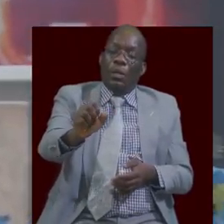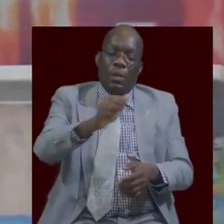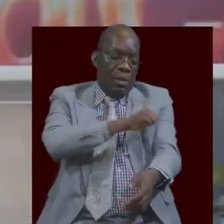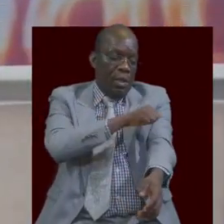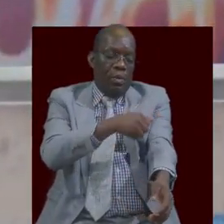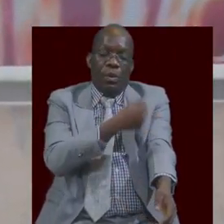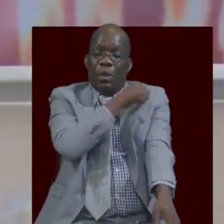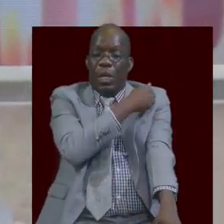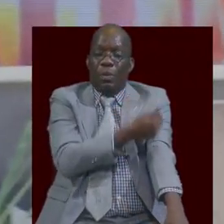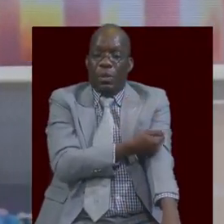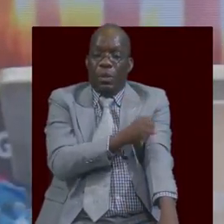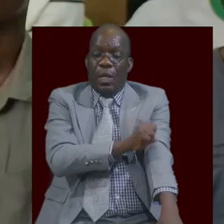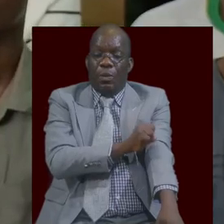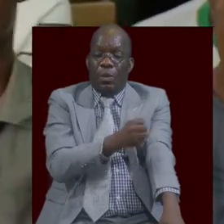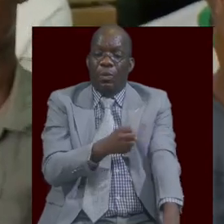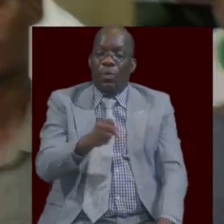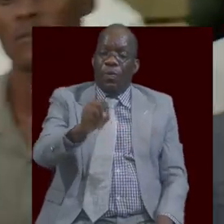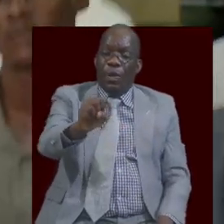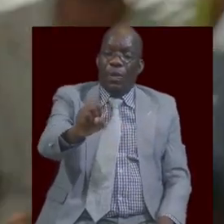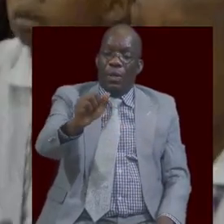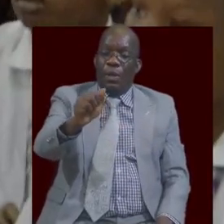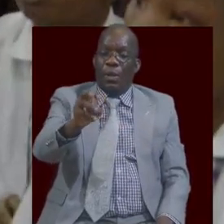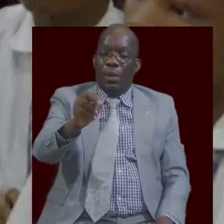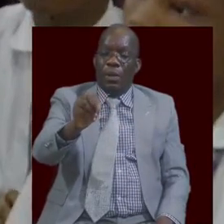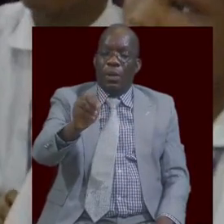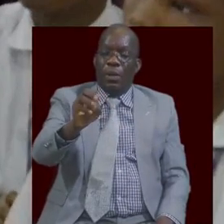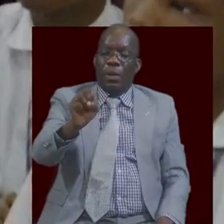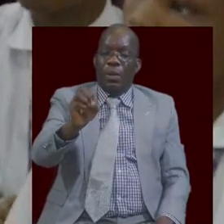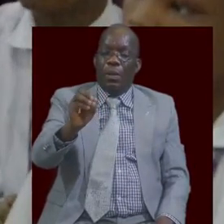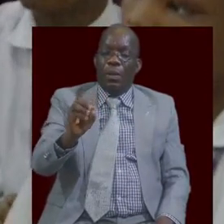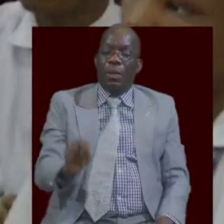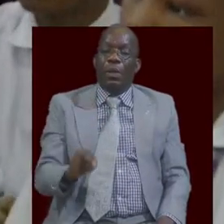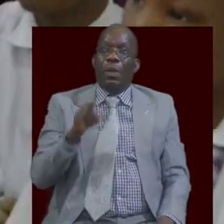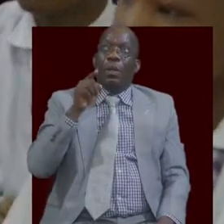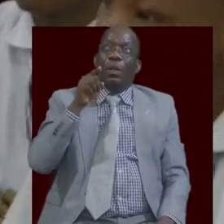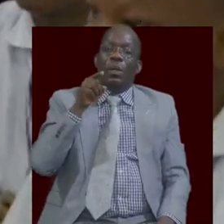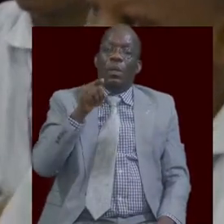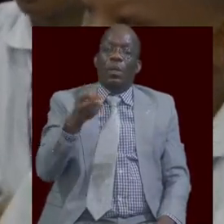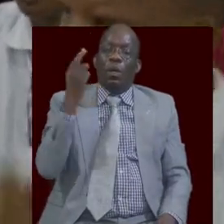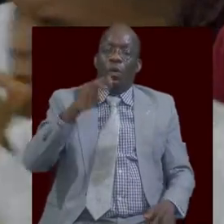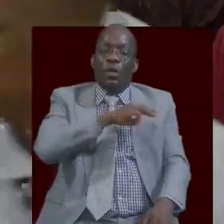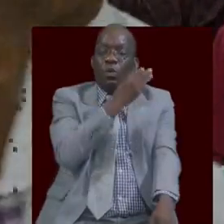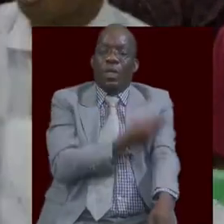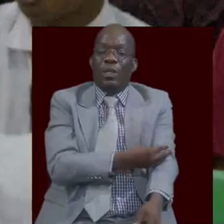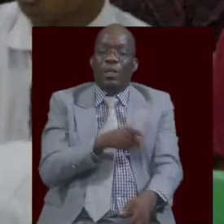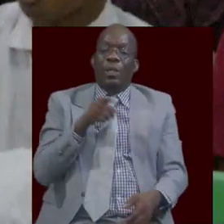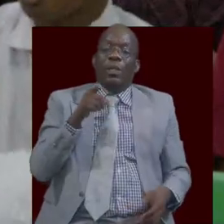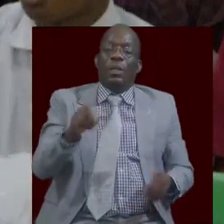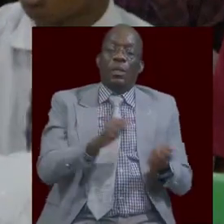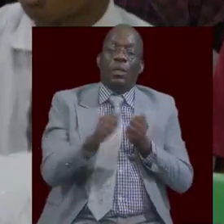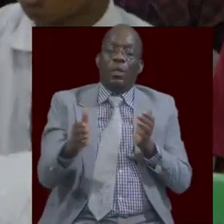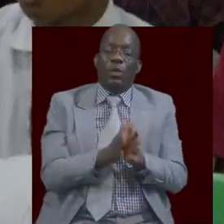lion. That man was mighty, that he destroyed all those Philistines with